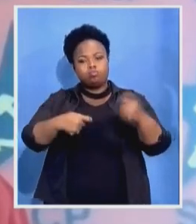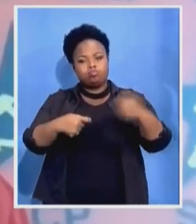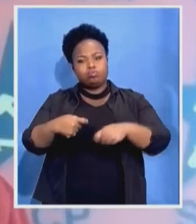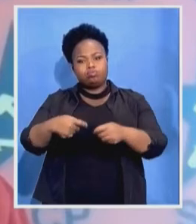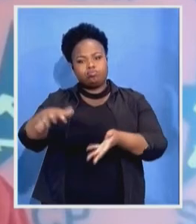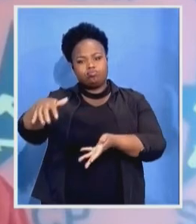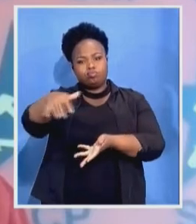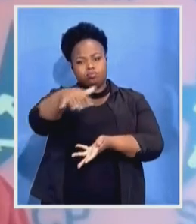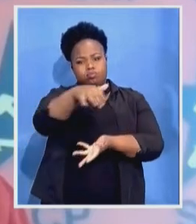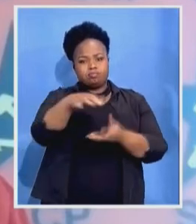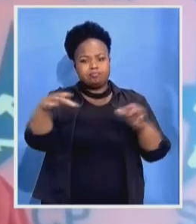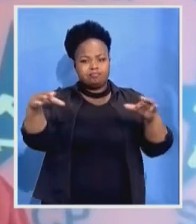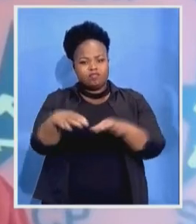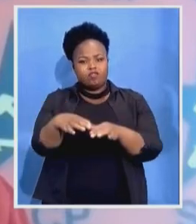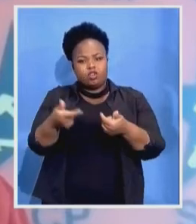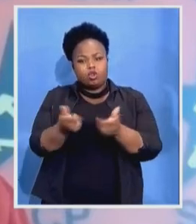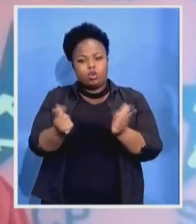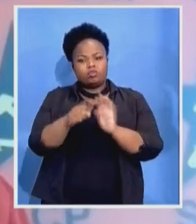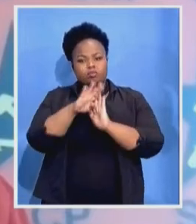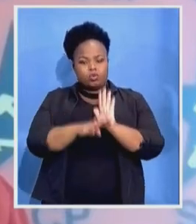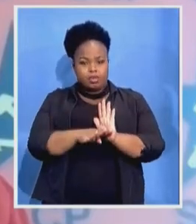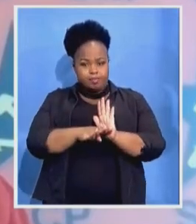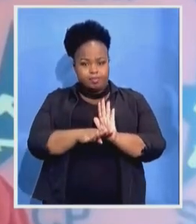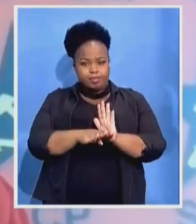after which we will close the session.